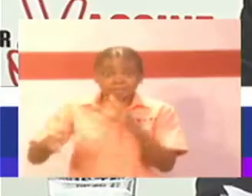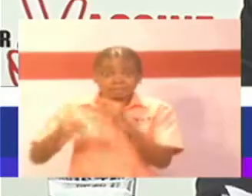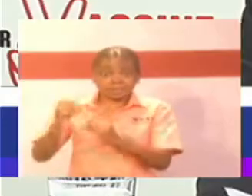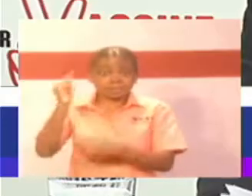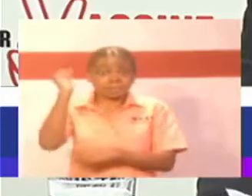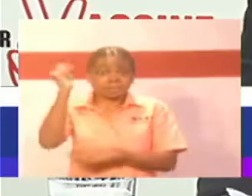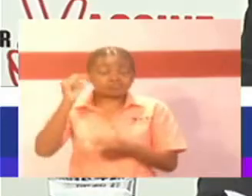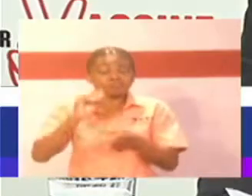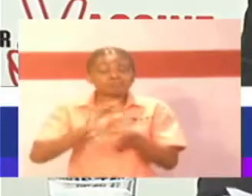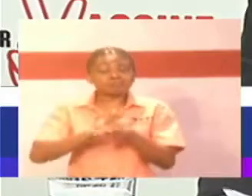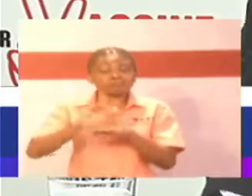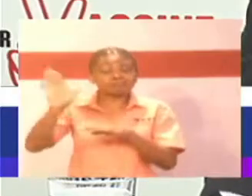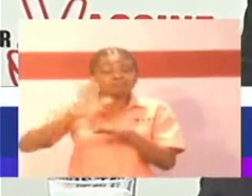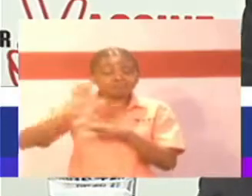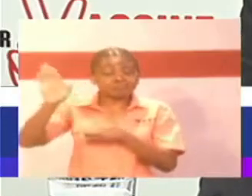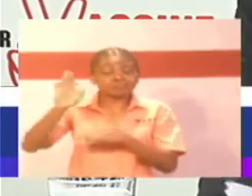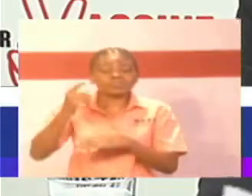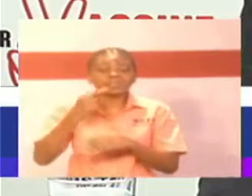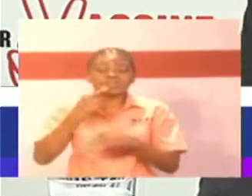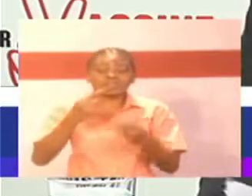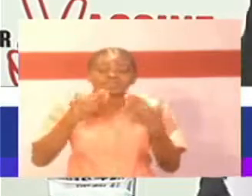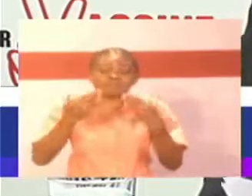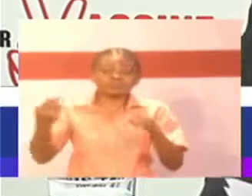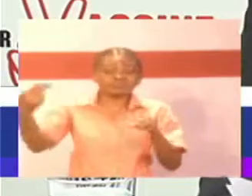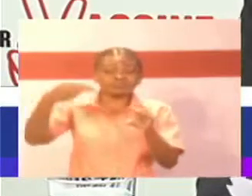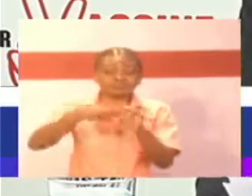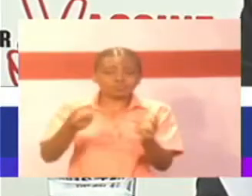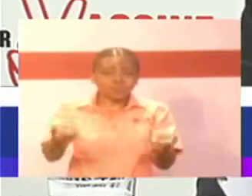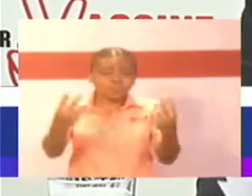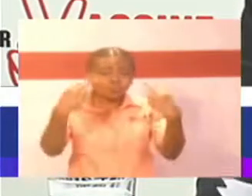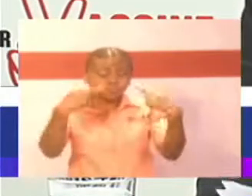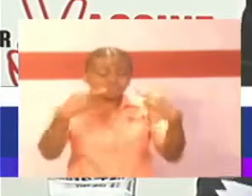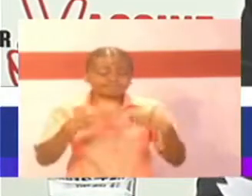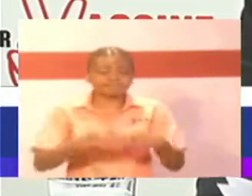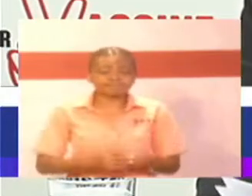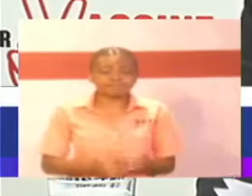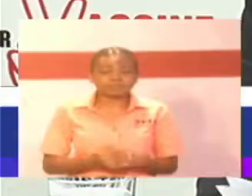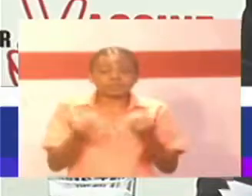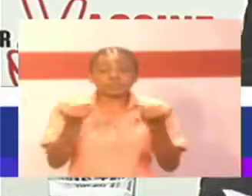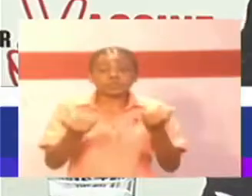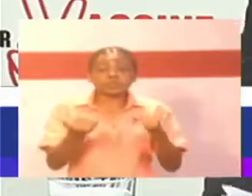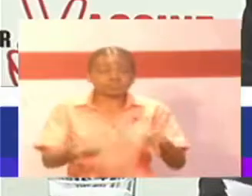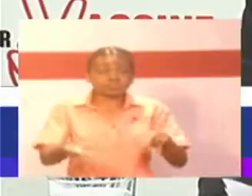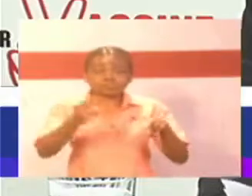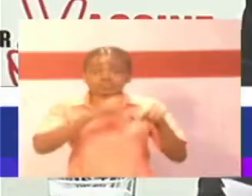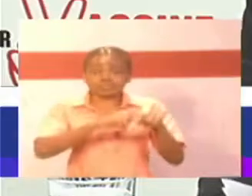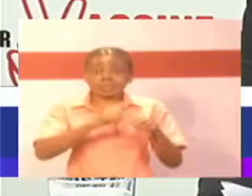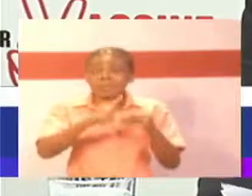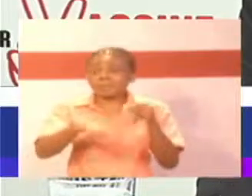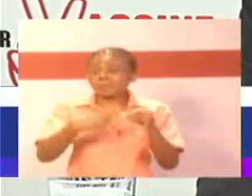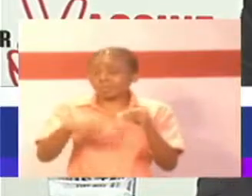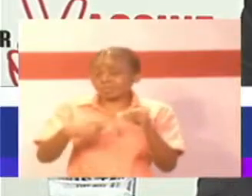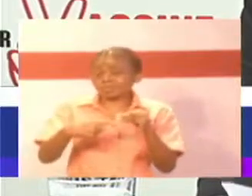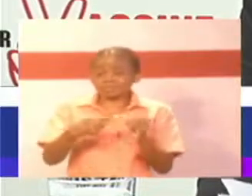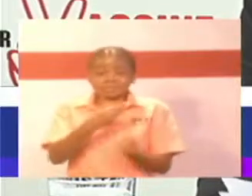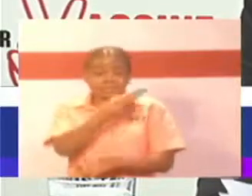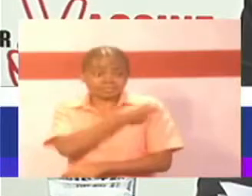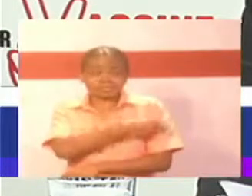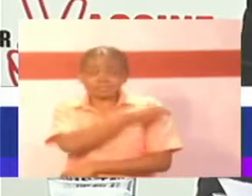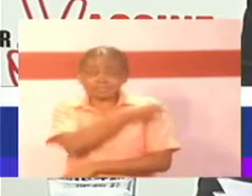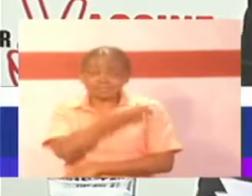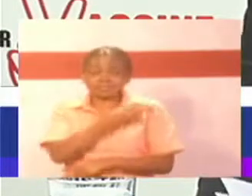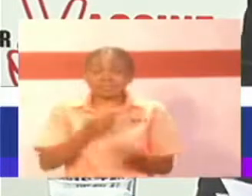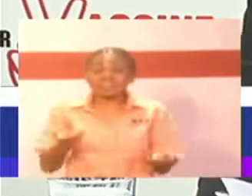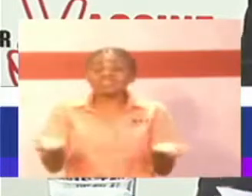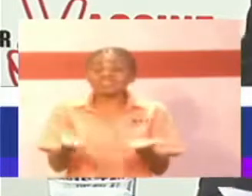once again for the opportunity to present you with an update on the clinical status of the hospitals in our parallel healthcare